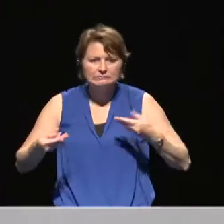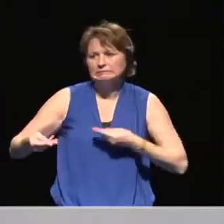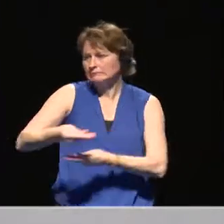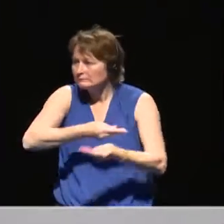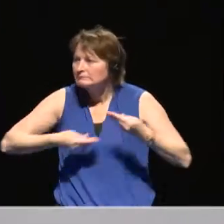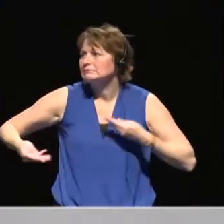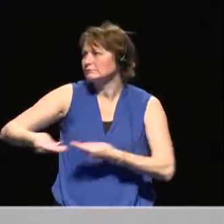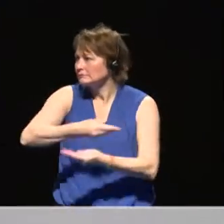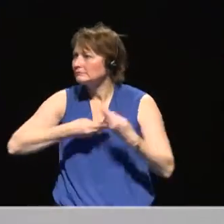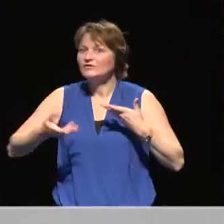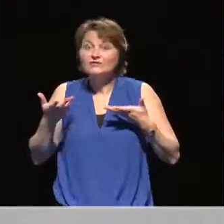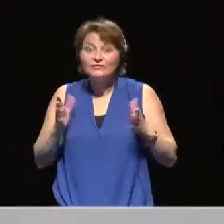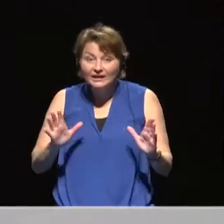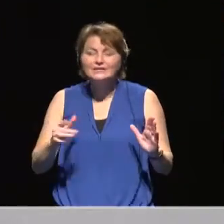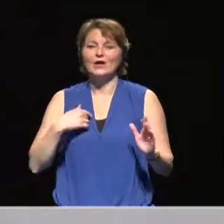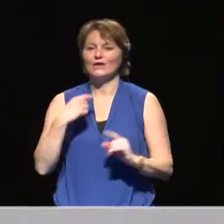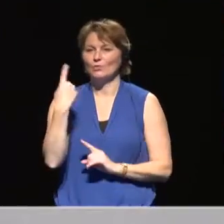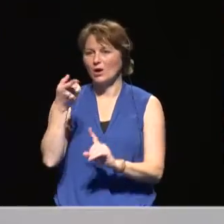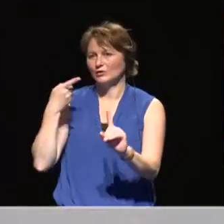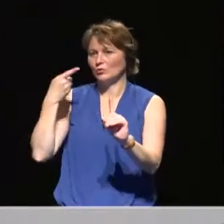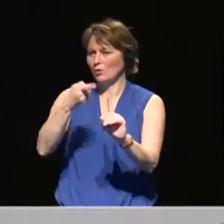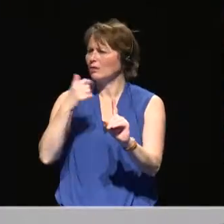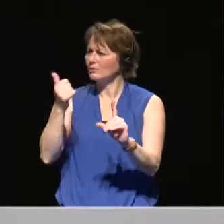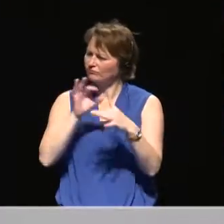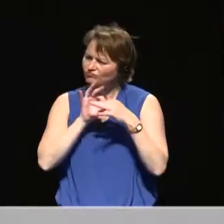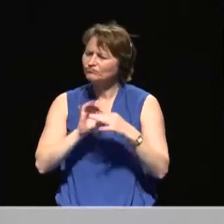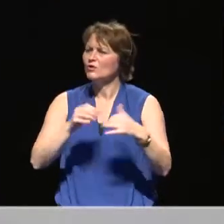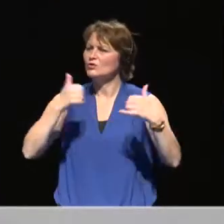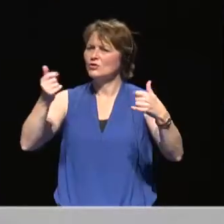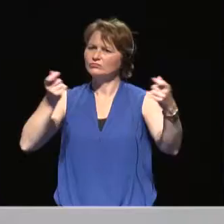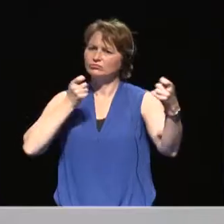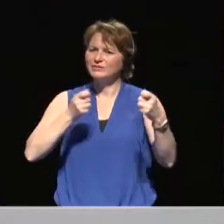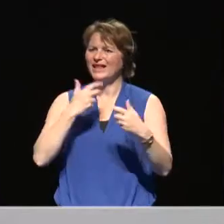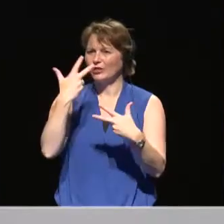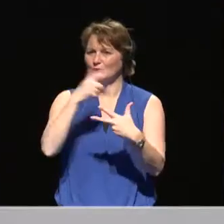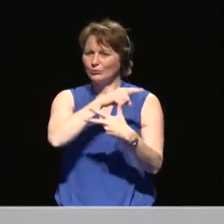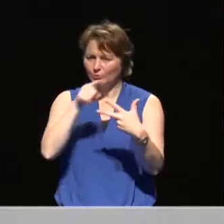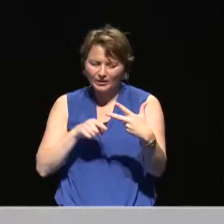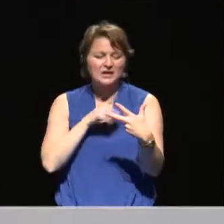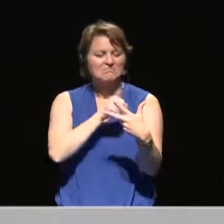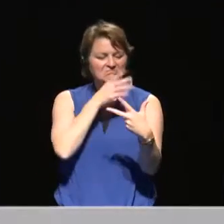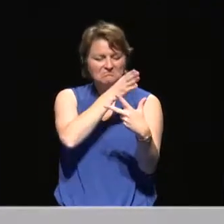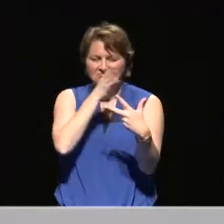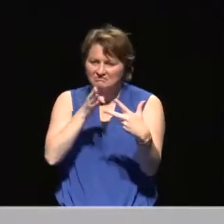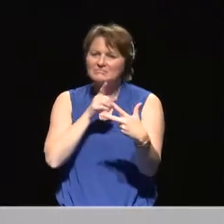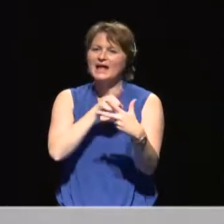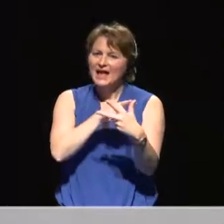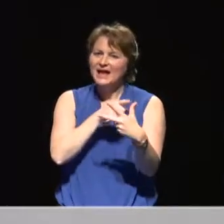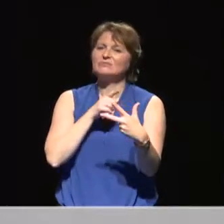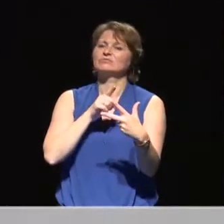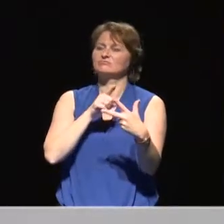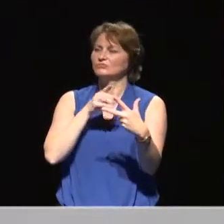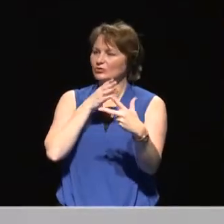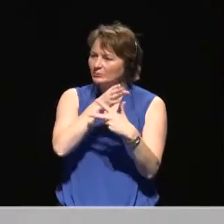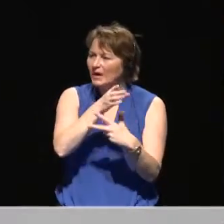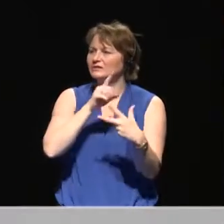a standalone goal dealing on good governance with the 3 key priorities of accountability, transparency, and anti-corruption.